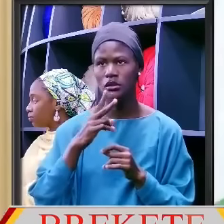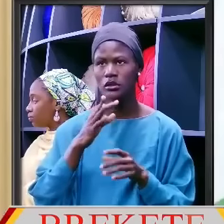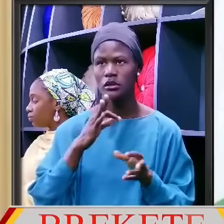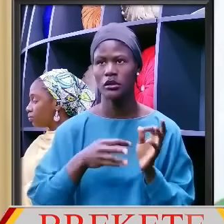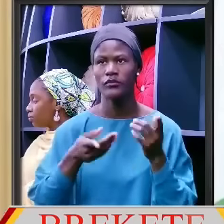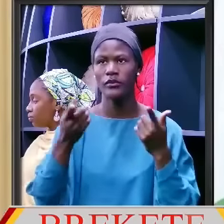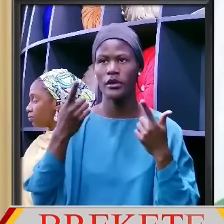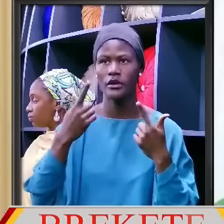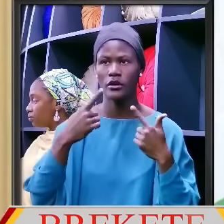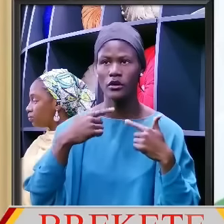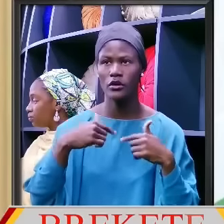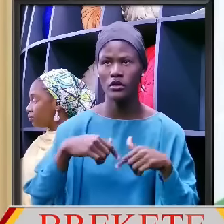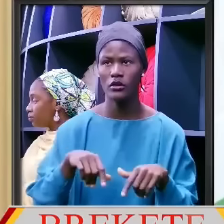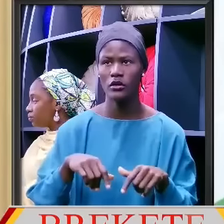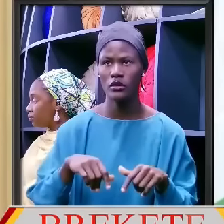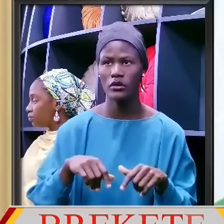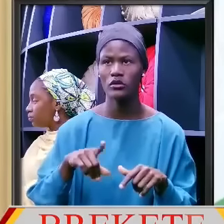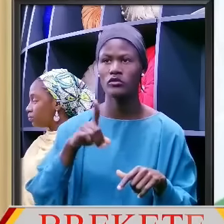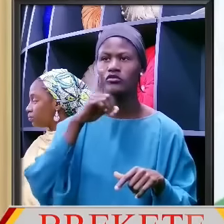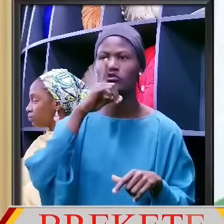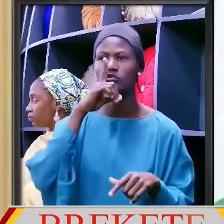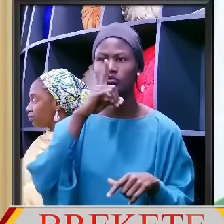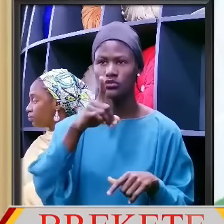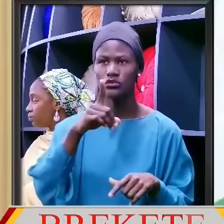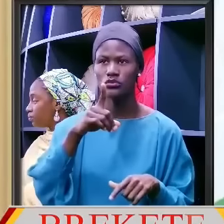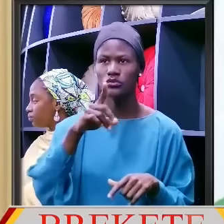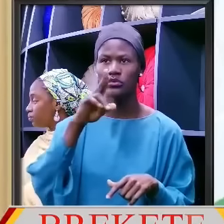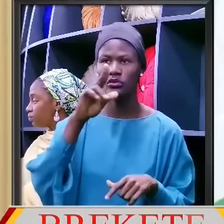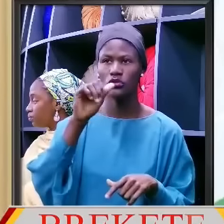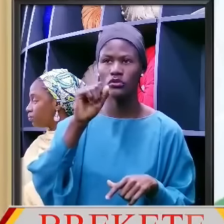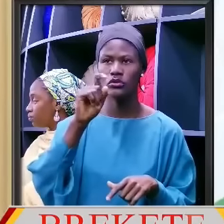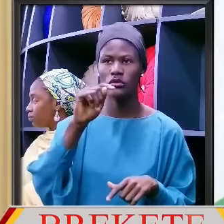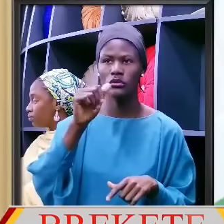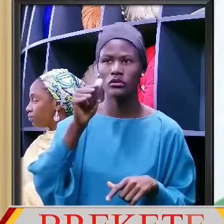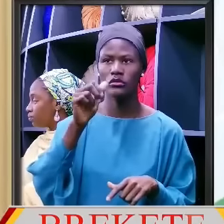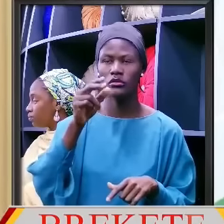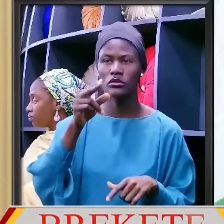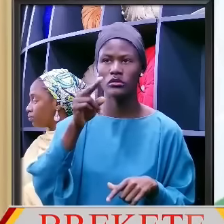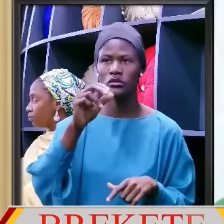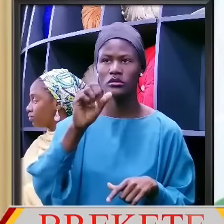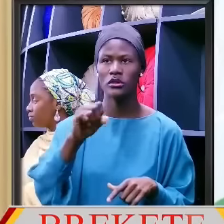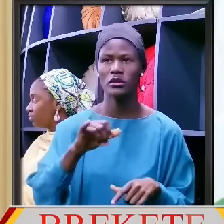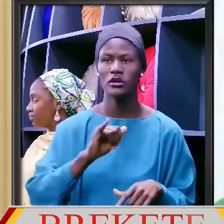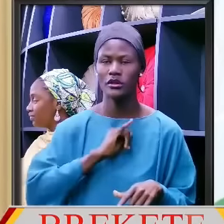if I come across honest ustaz, I know. No, we.